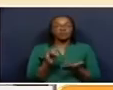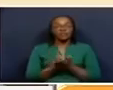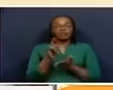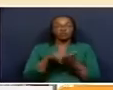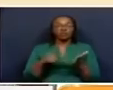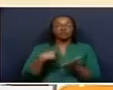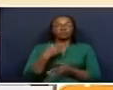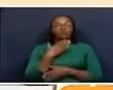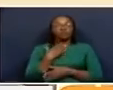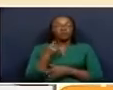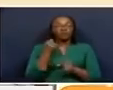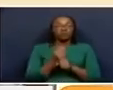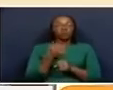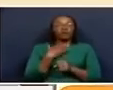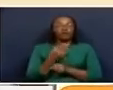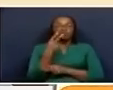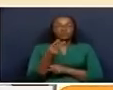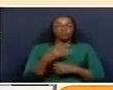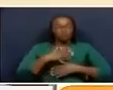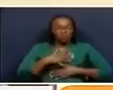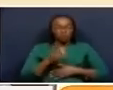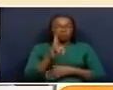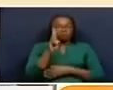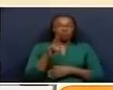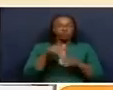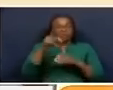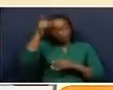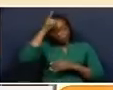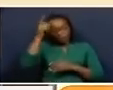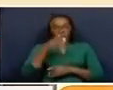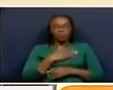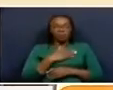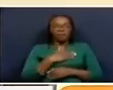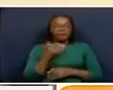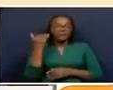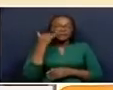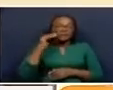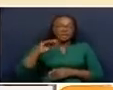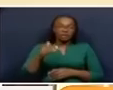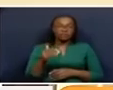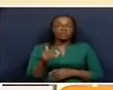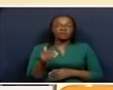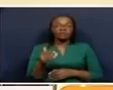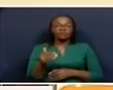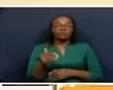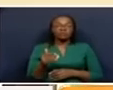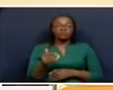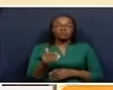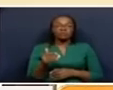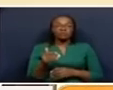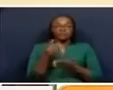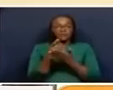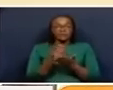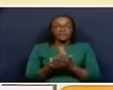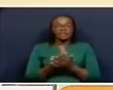would want to see Honorable Kenyatta in my rural home in Usenge, in Siaya, articulating his issues. Nobody's going to stone